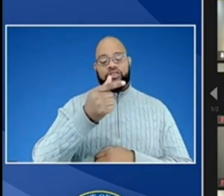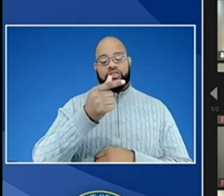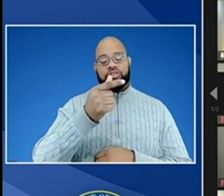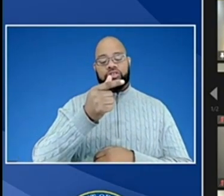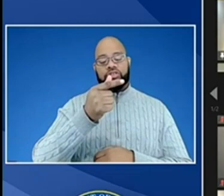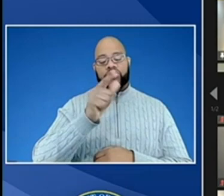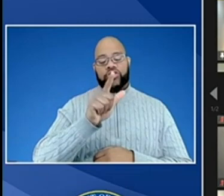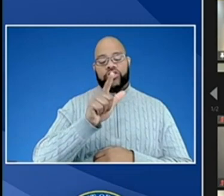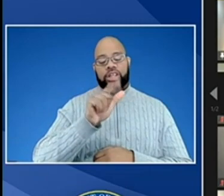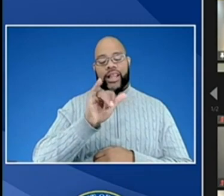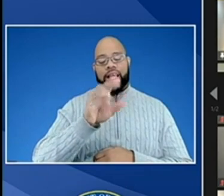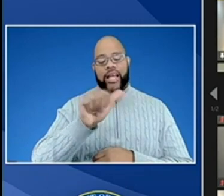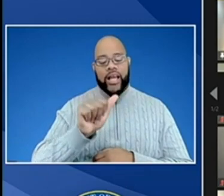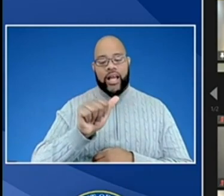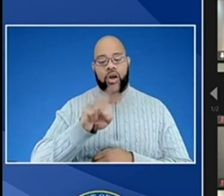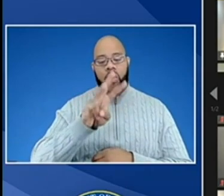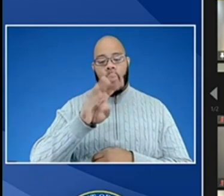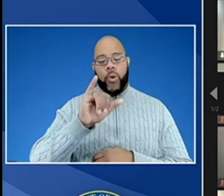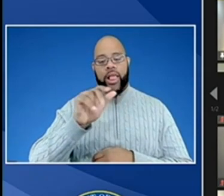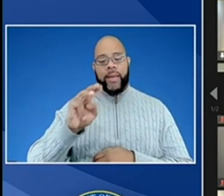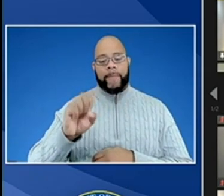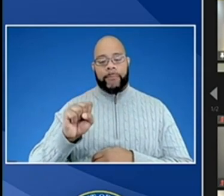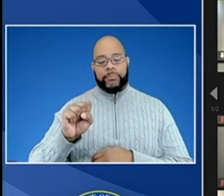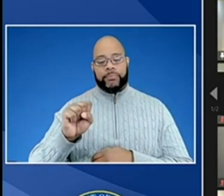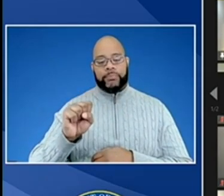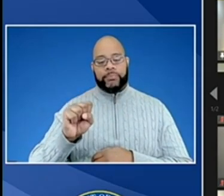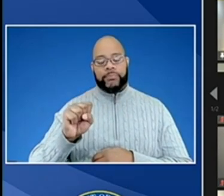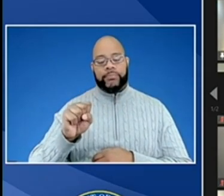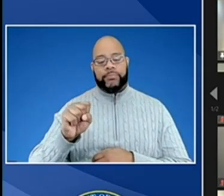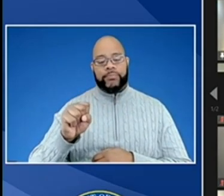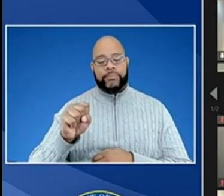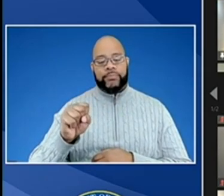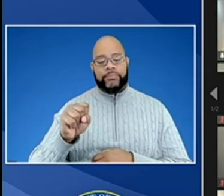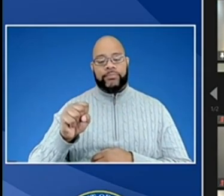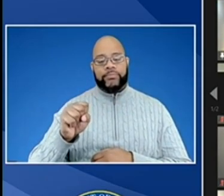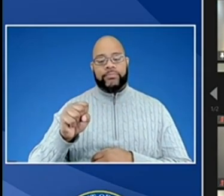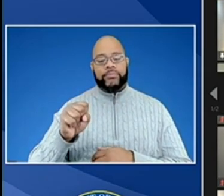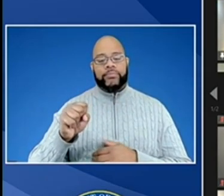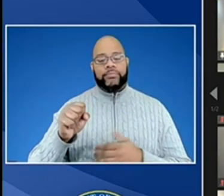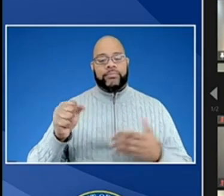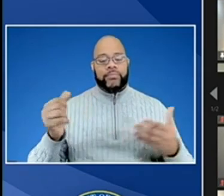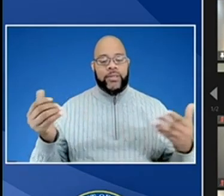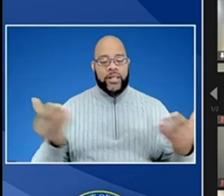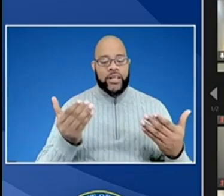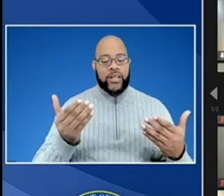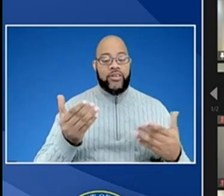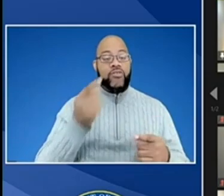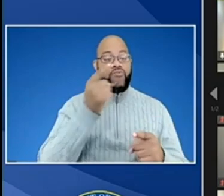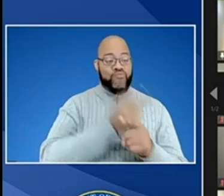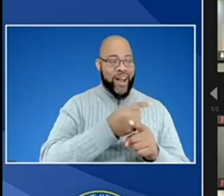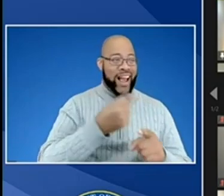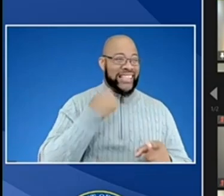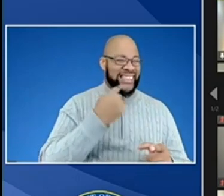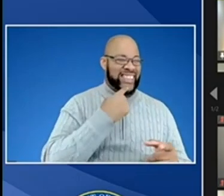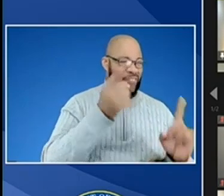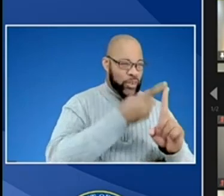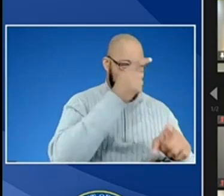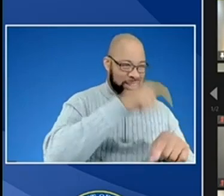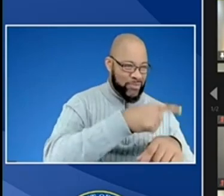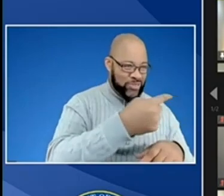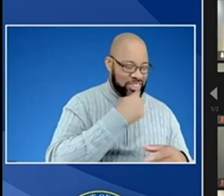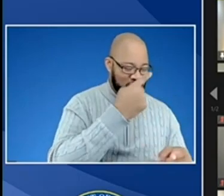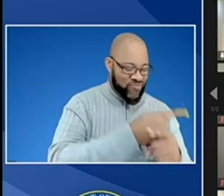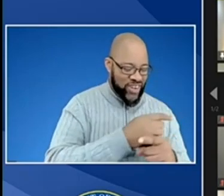Angelica Williams, I'm sorry, as primary. Okay. It's Angelica, you had to write the first one. Oh, okay, thank you. No